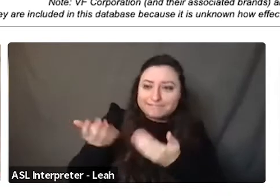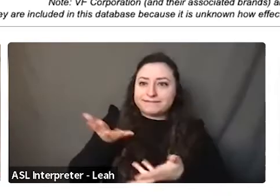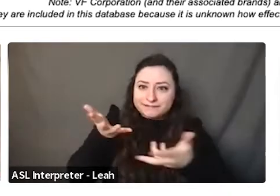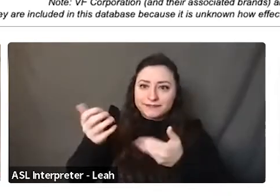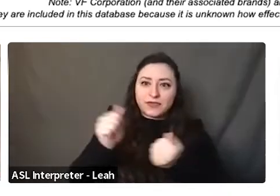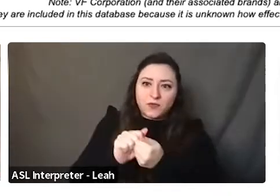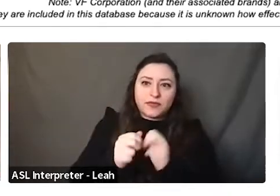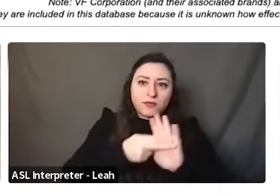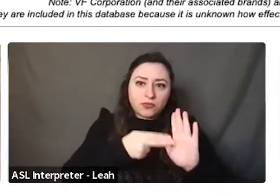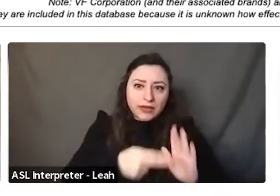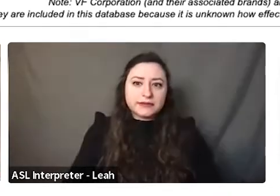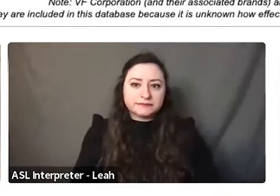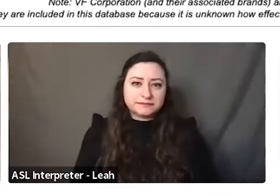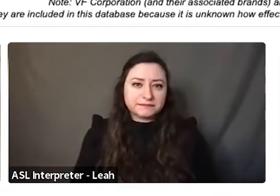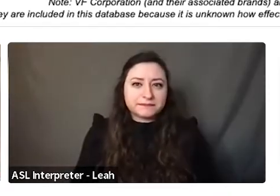ahead.